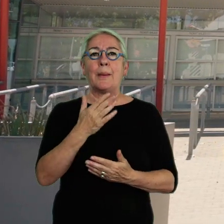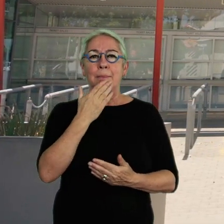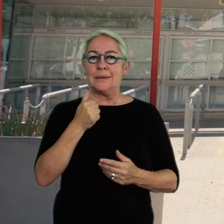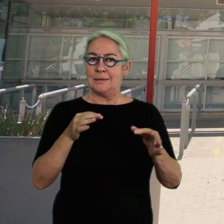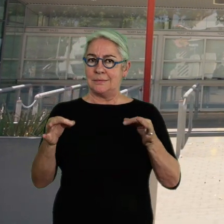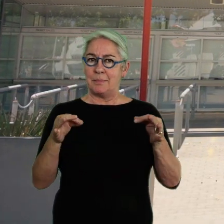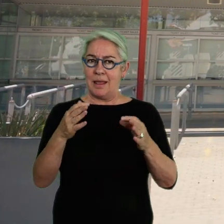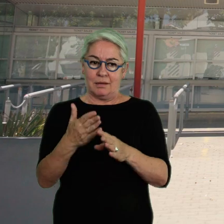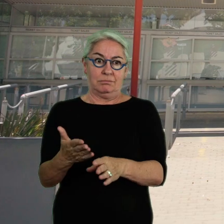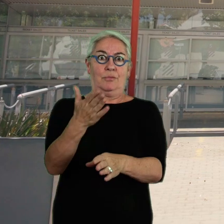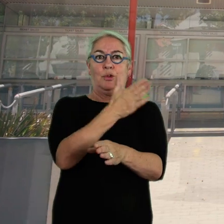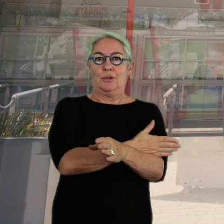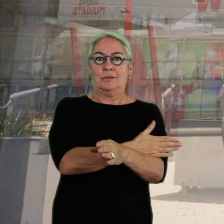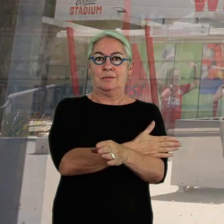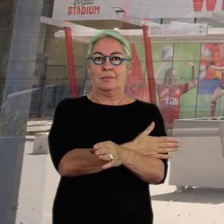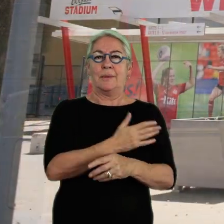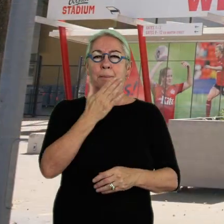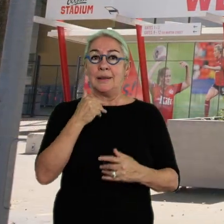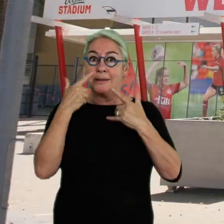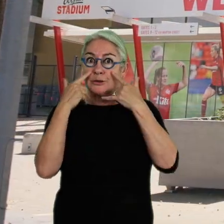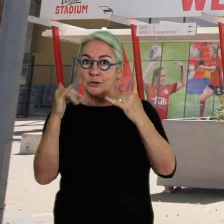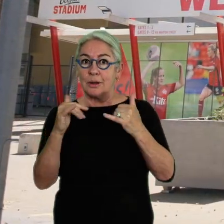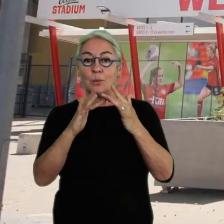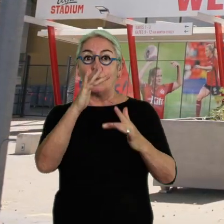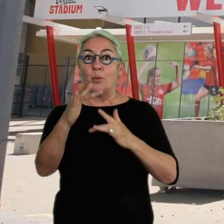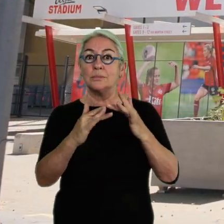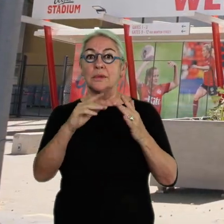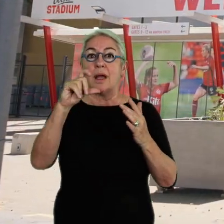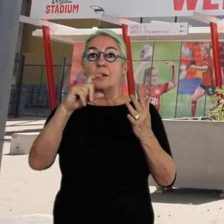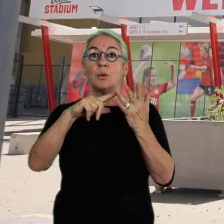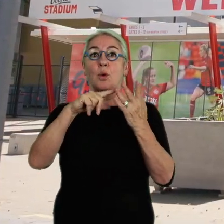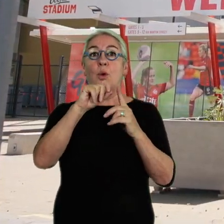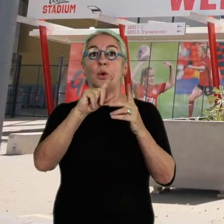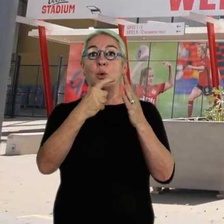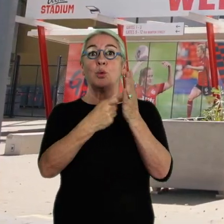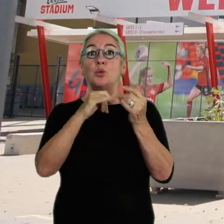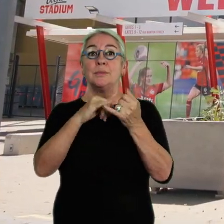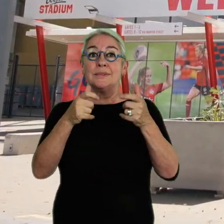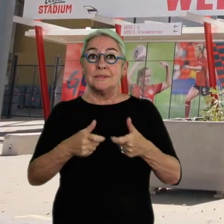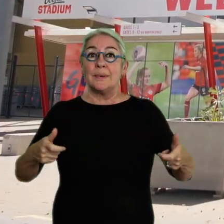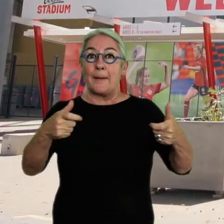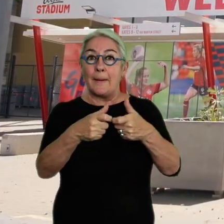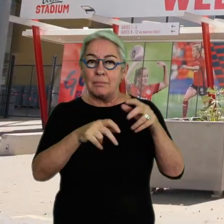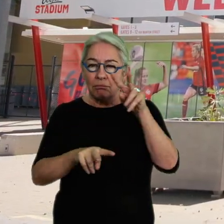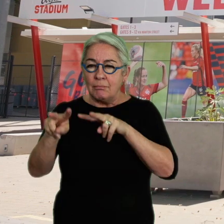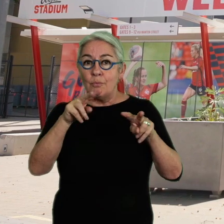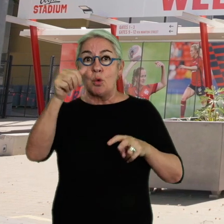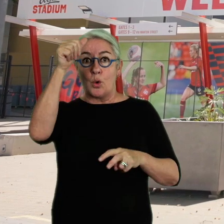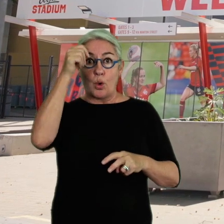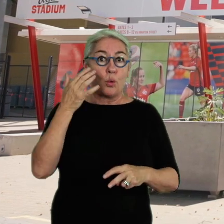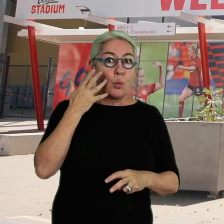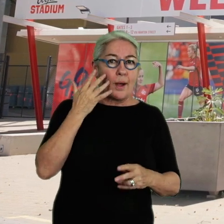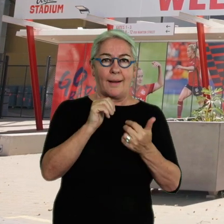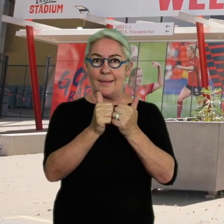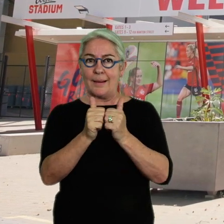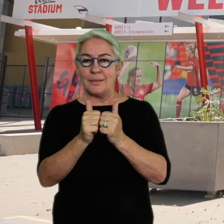www.cooperstadium.com.au to find out when games are on. During games, there are extra sounds, lights, people and cars. Games typically run from around 7 p.m. to